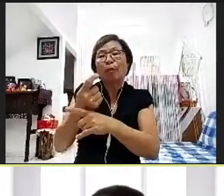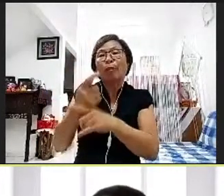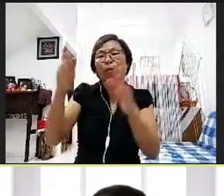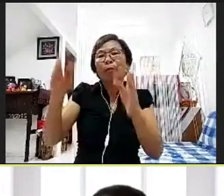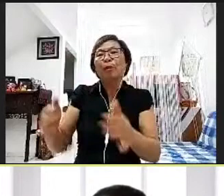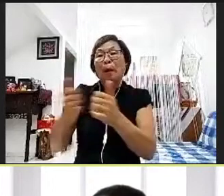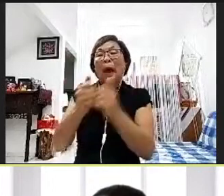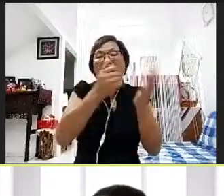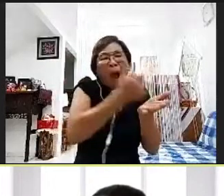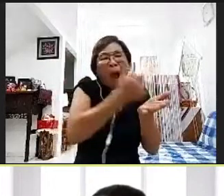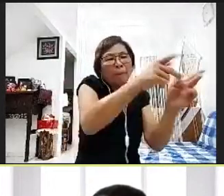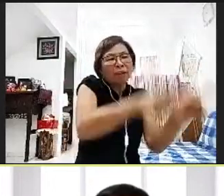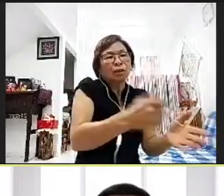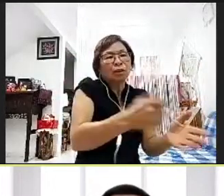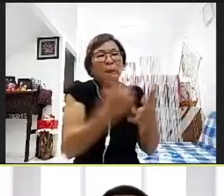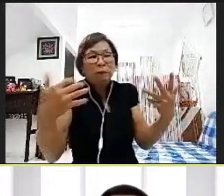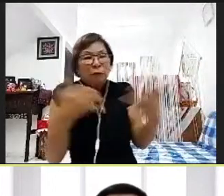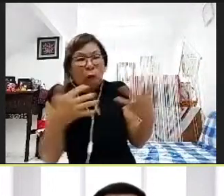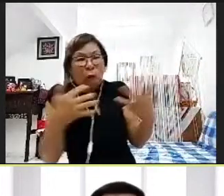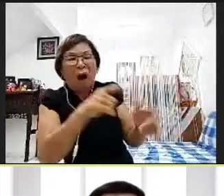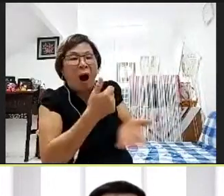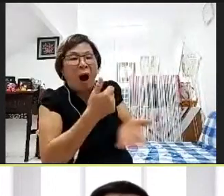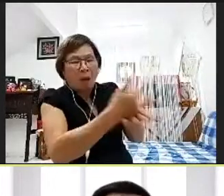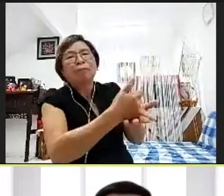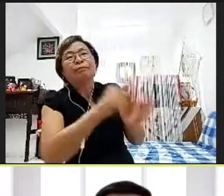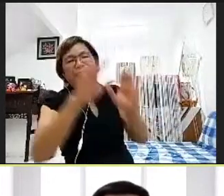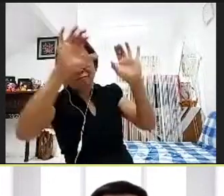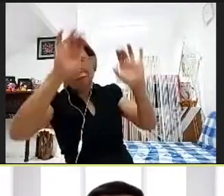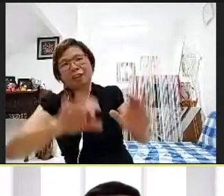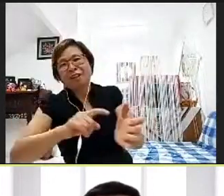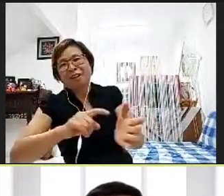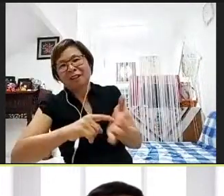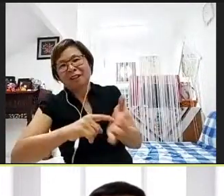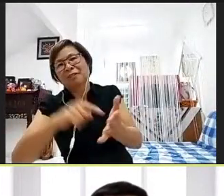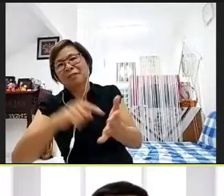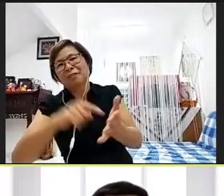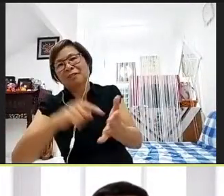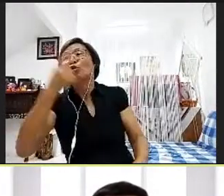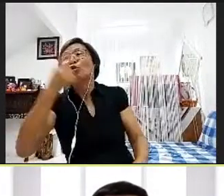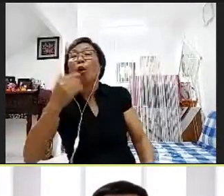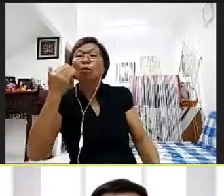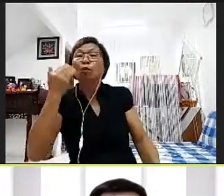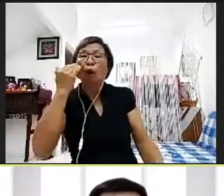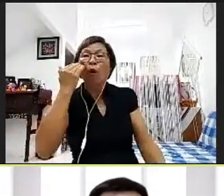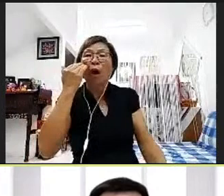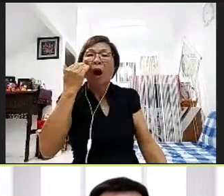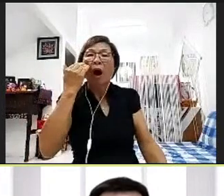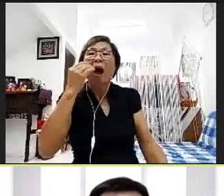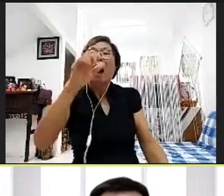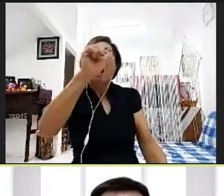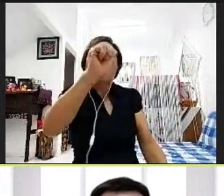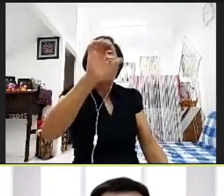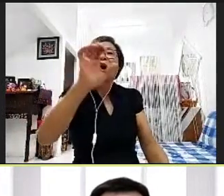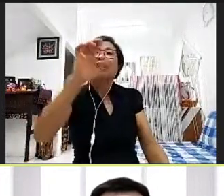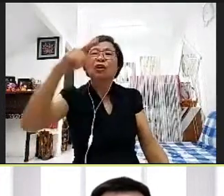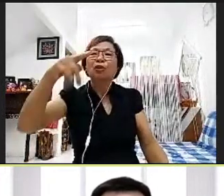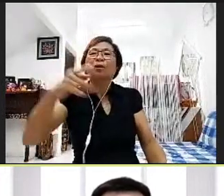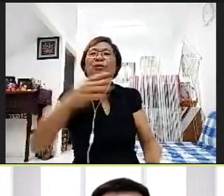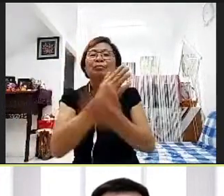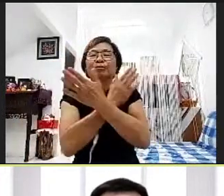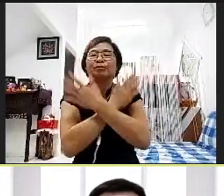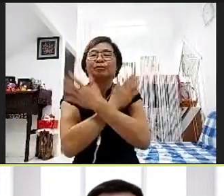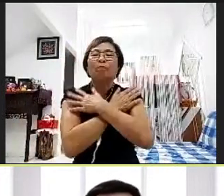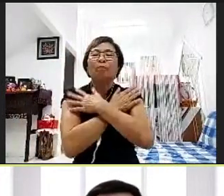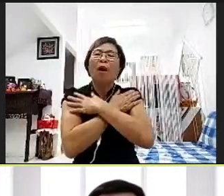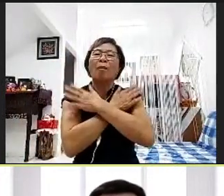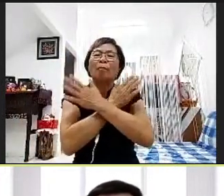trauma. Okay, of course, and also for those who are familiar with acupressure, when we do this, we're actually tapping on